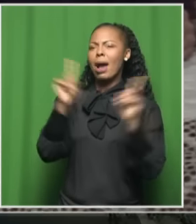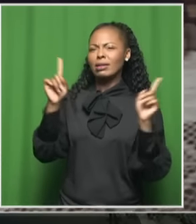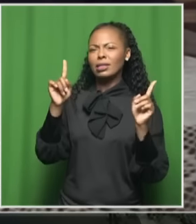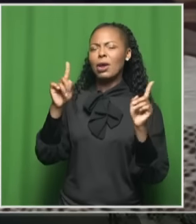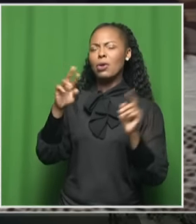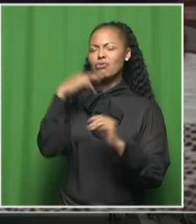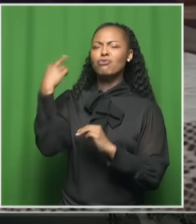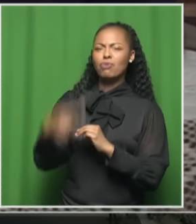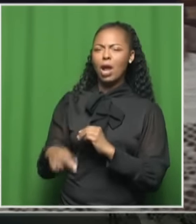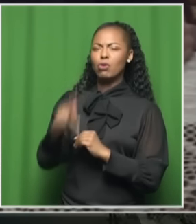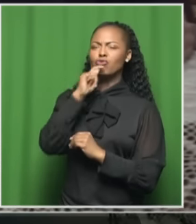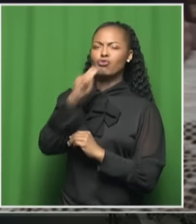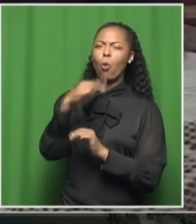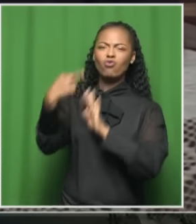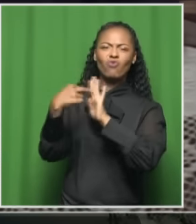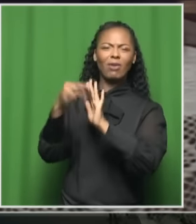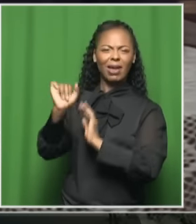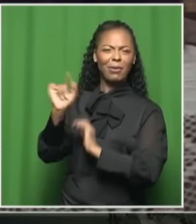in communities?